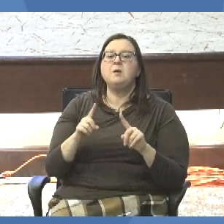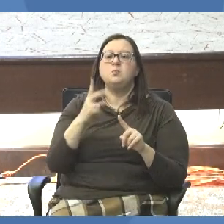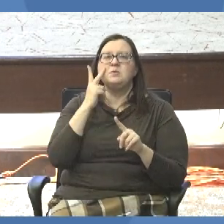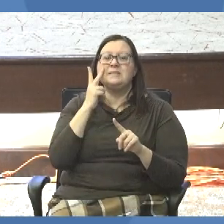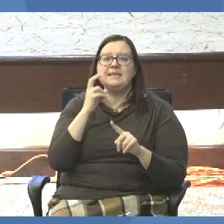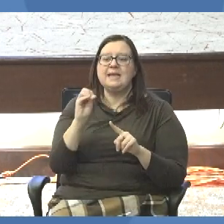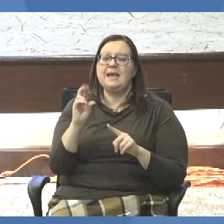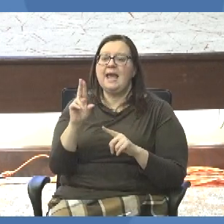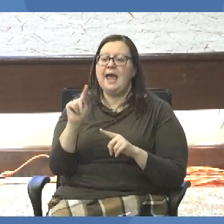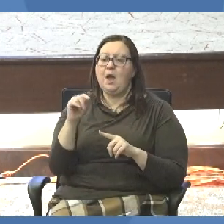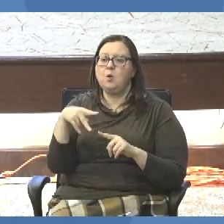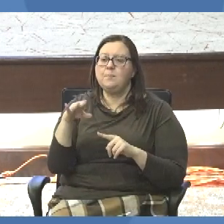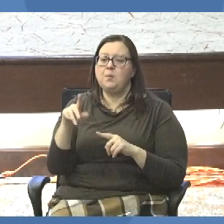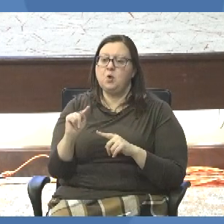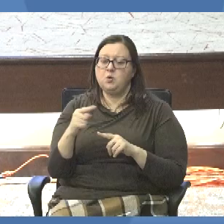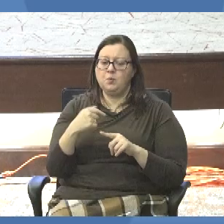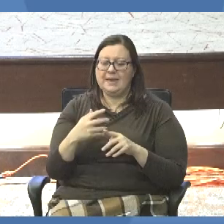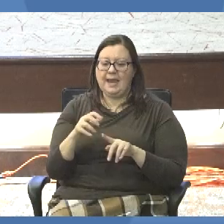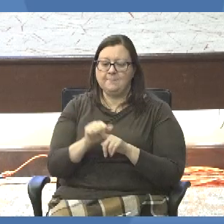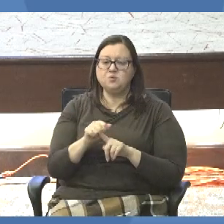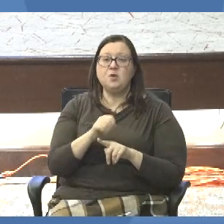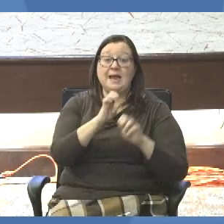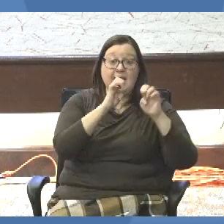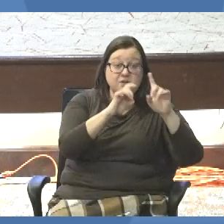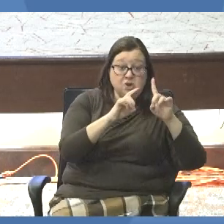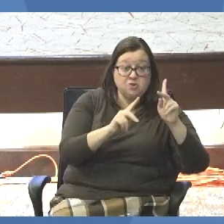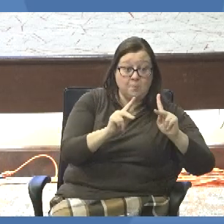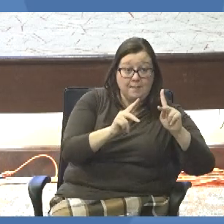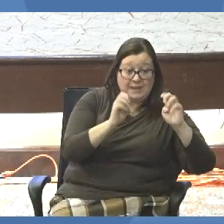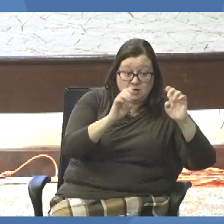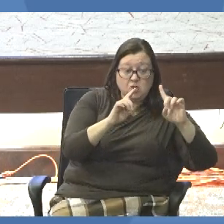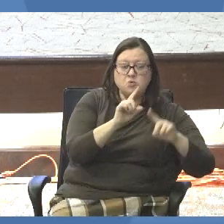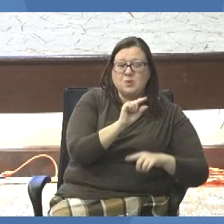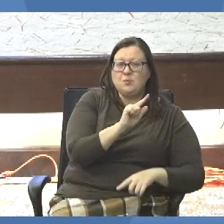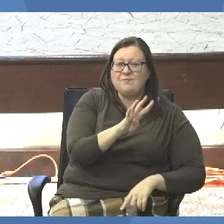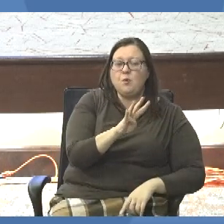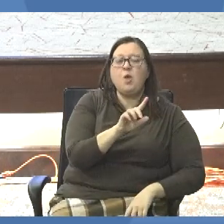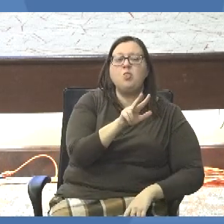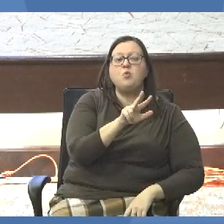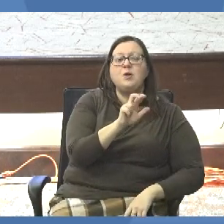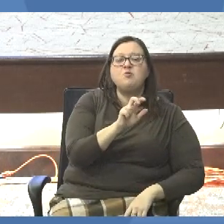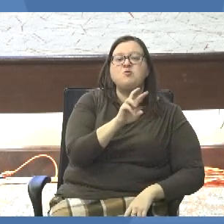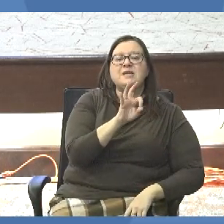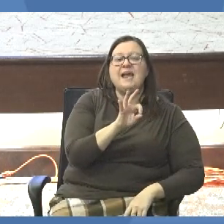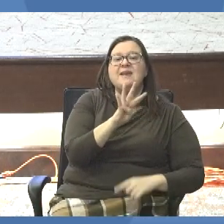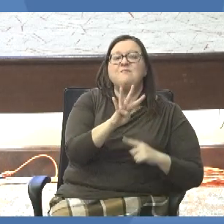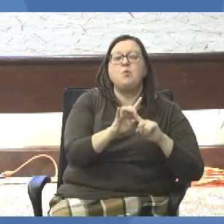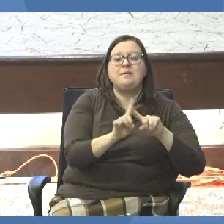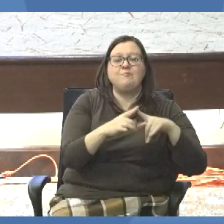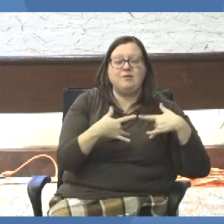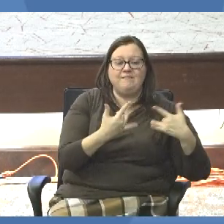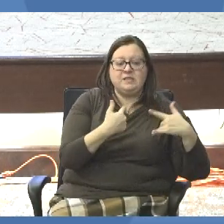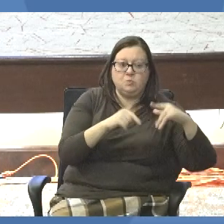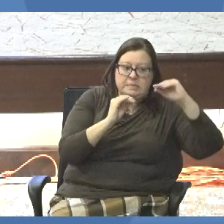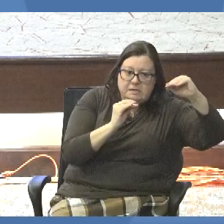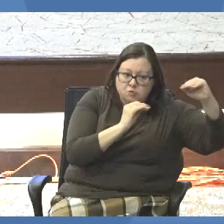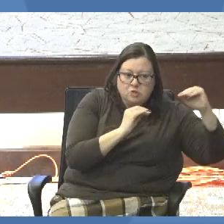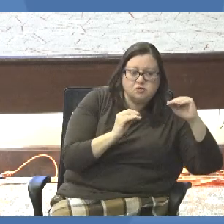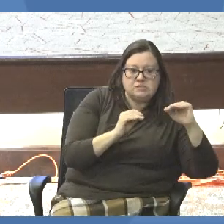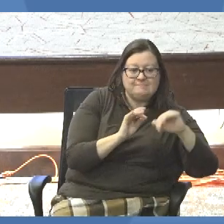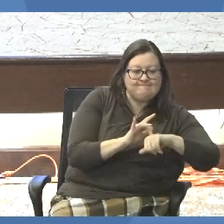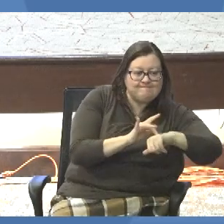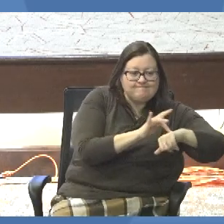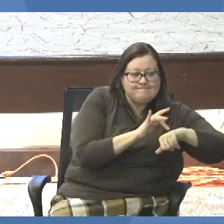output metrics. So public education events in 2024, you can see 394 different events throughout that year. That was an increase